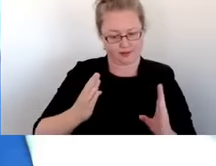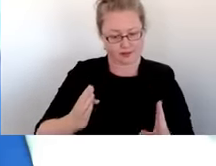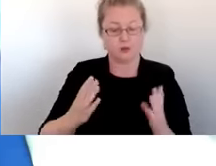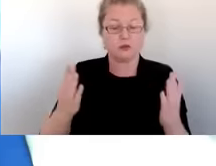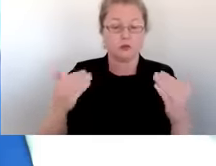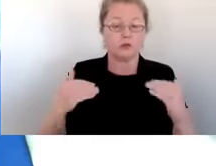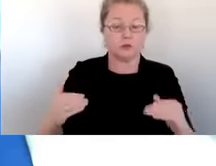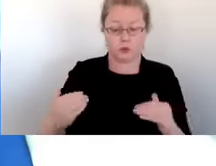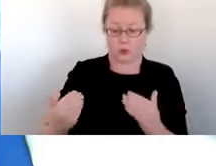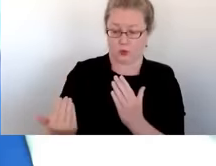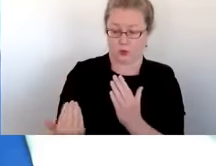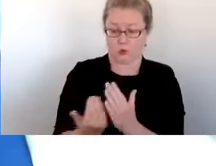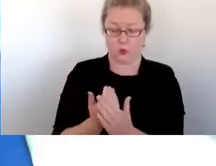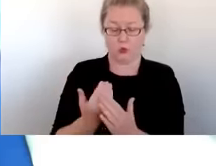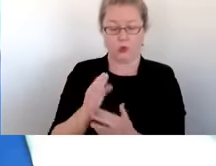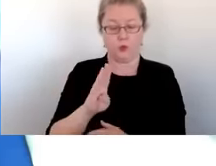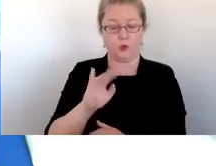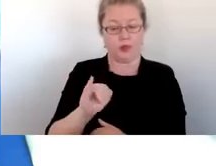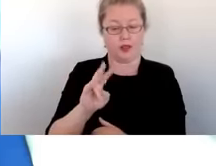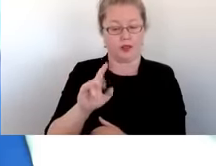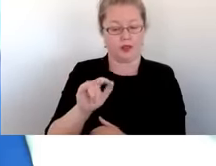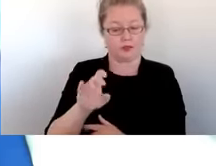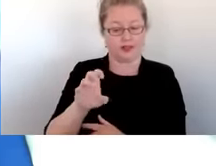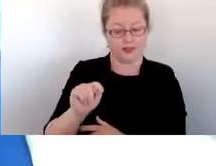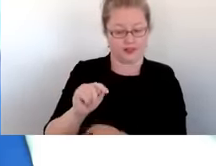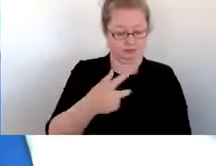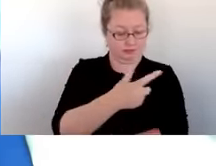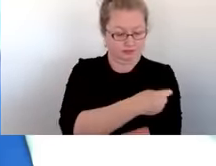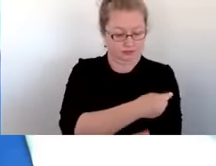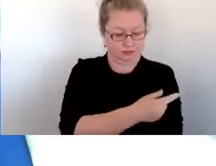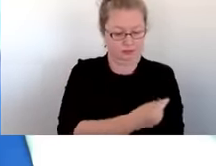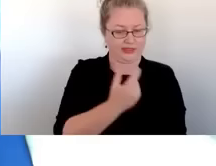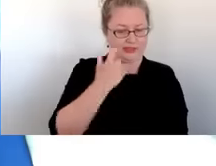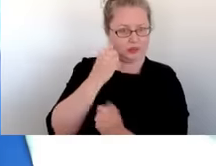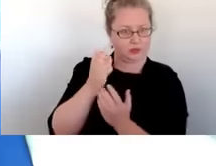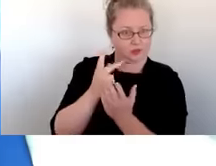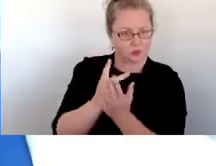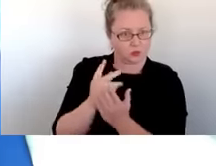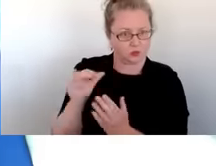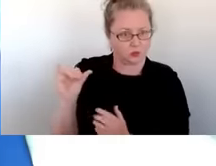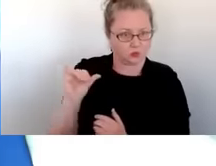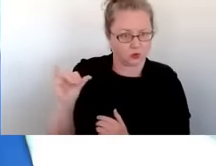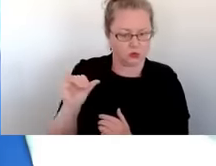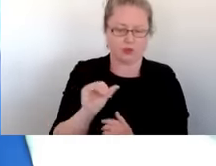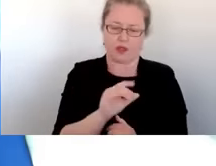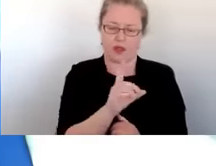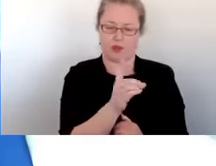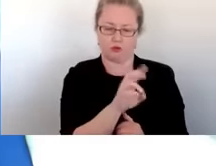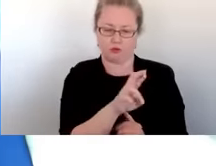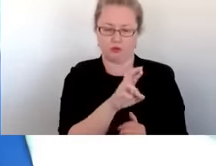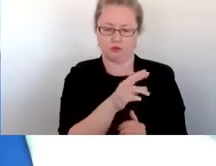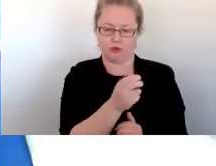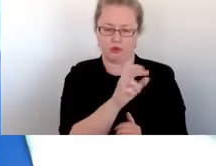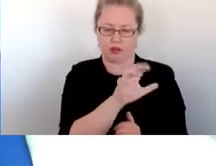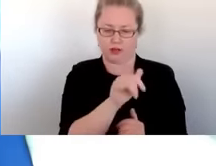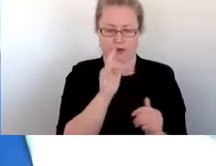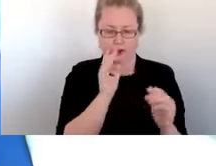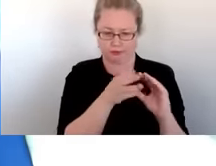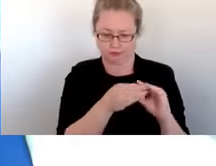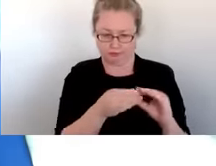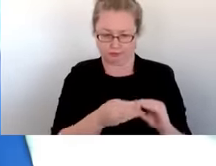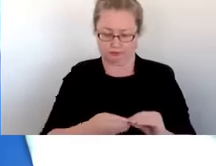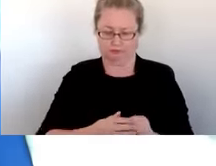new booster dose, a bivalent, one that Dr. Henry will talk about in a few moments. For all of us, with COVID all around